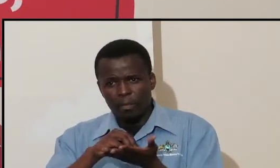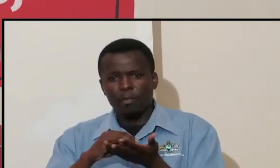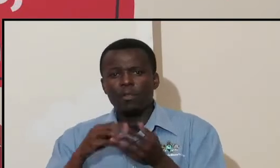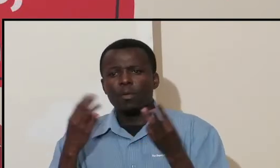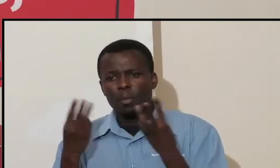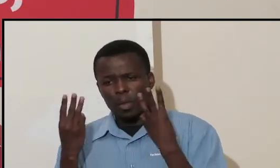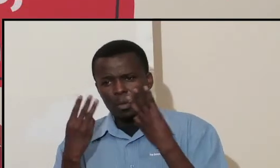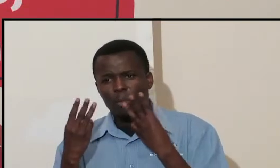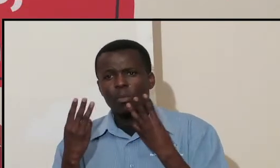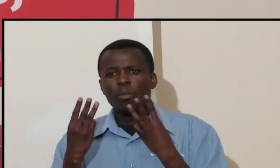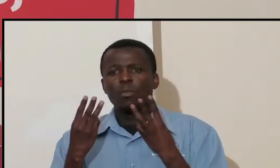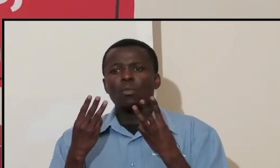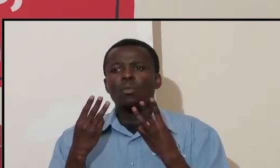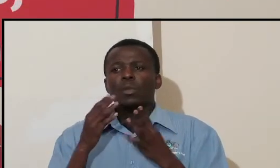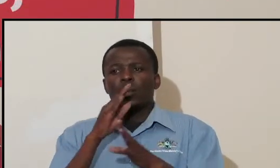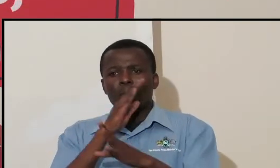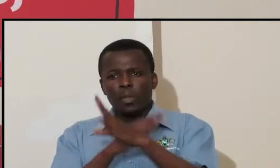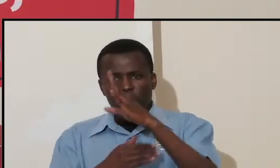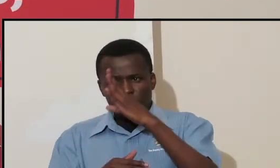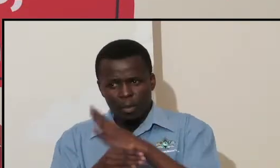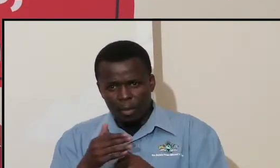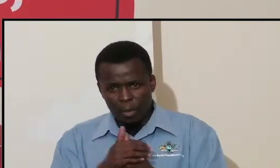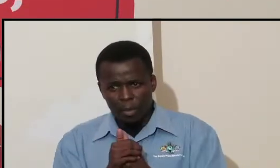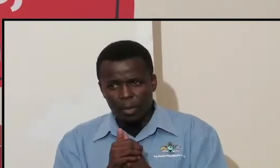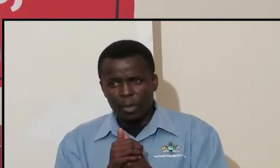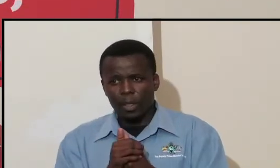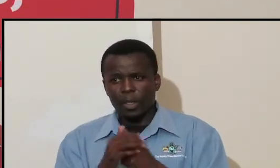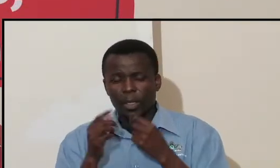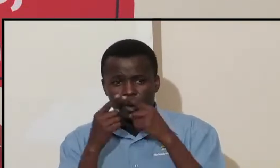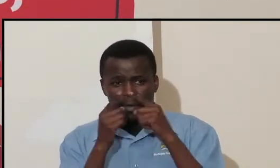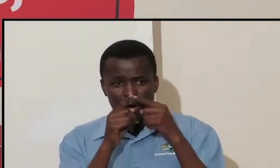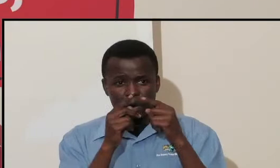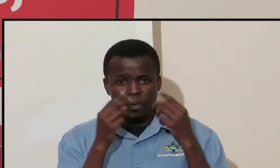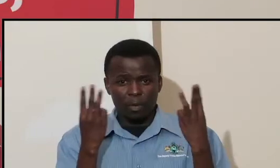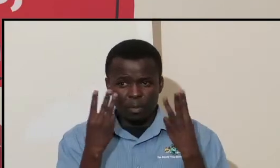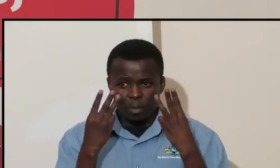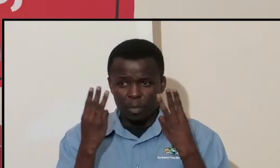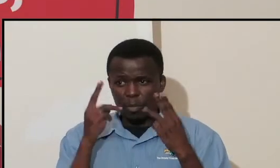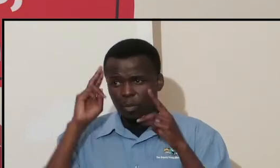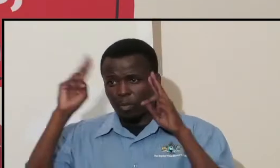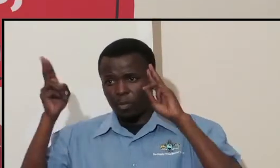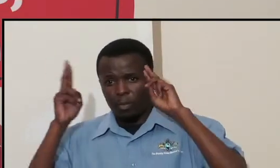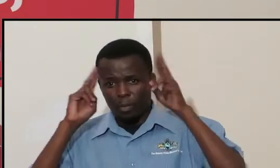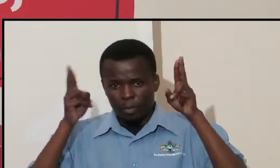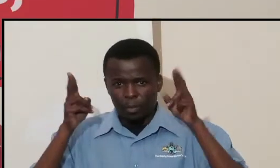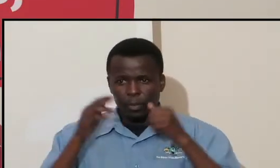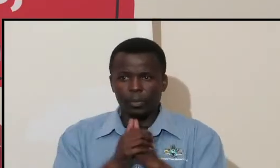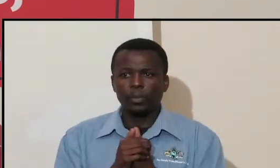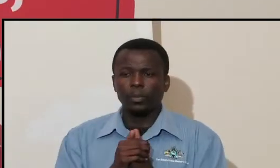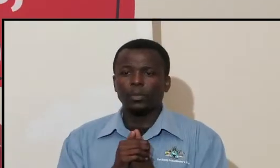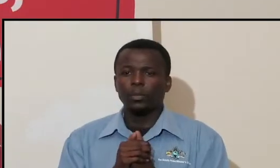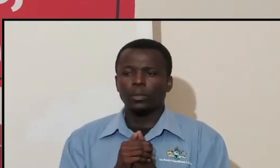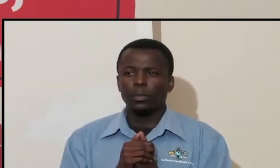disability, members of the media, distinguished ladies and gentlemen, Nyan Vosel.